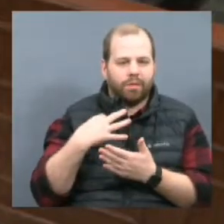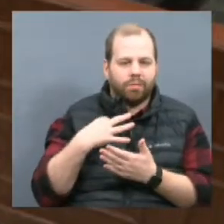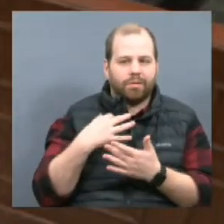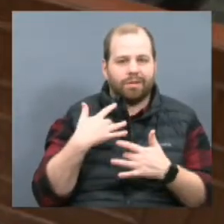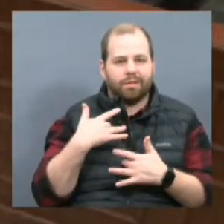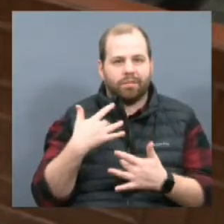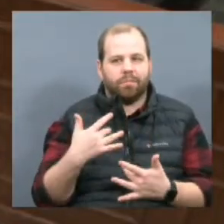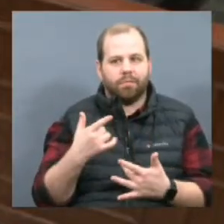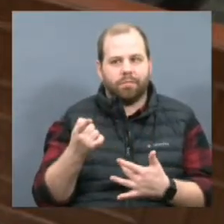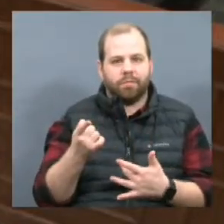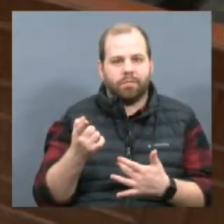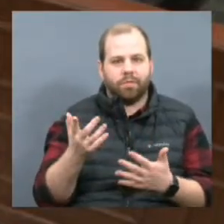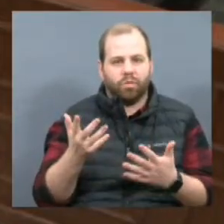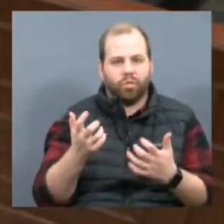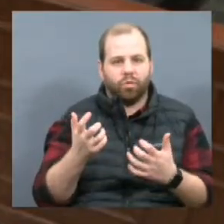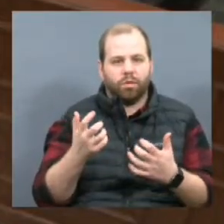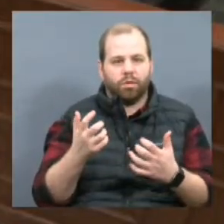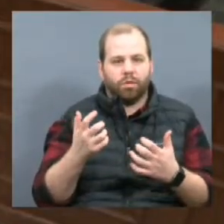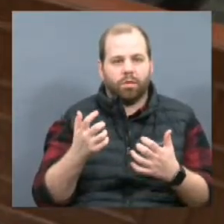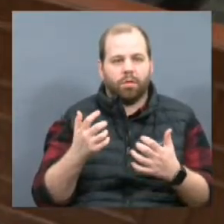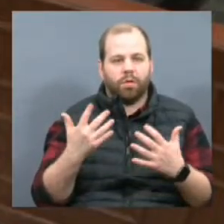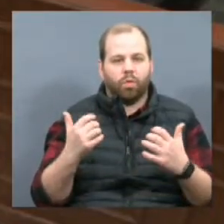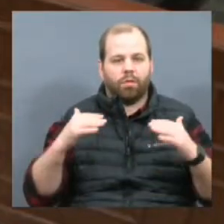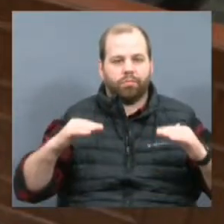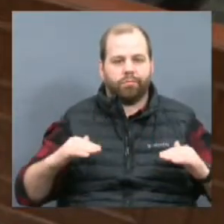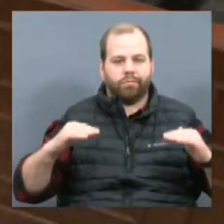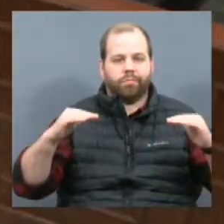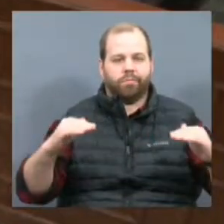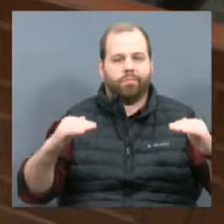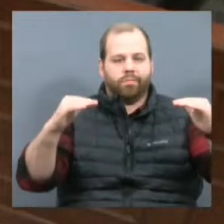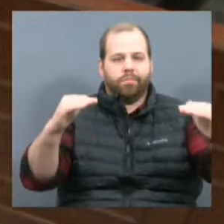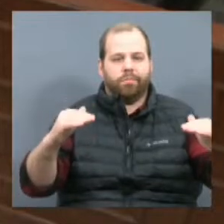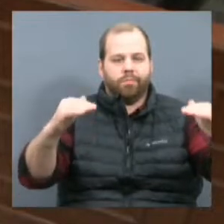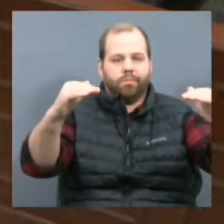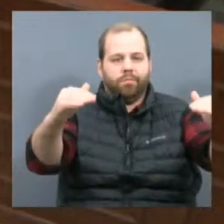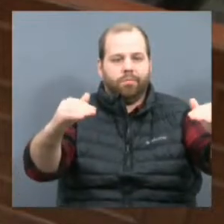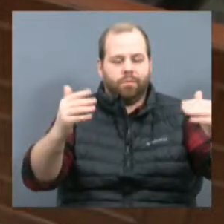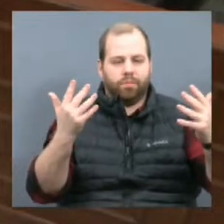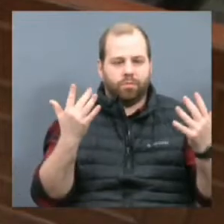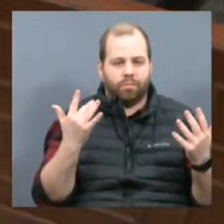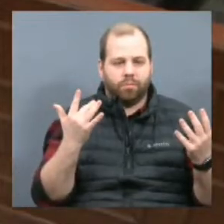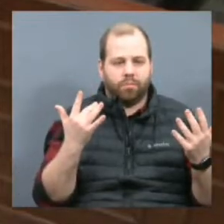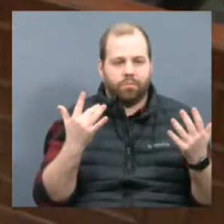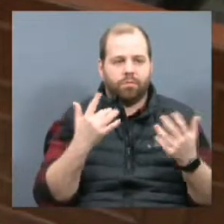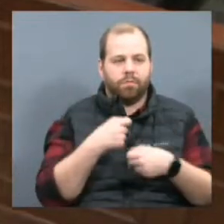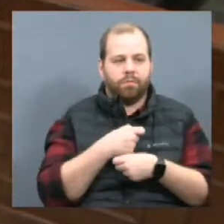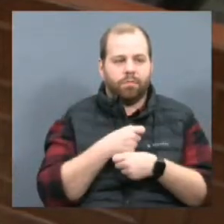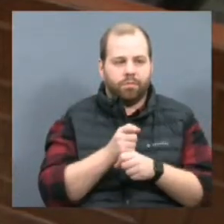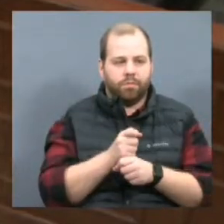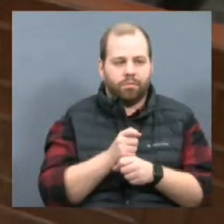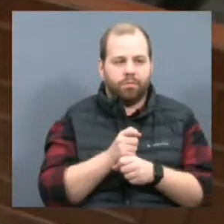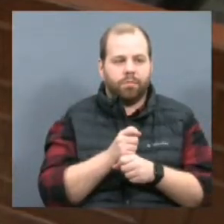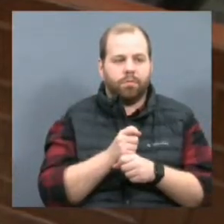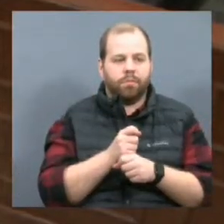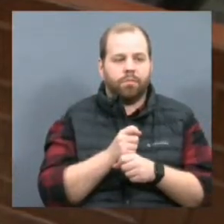than not, they want a driveway lined up with an opposing driveway, because that creates less of